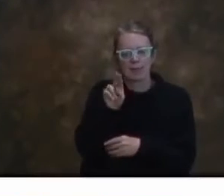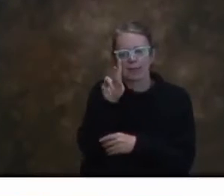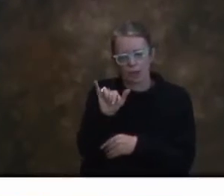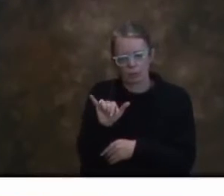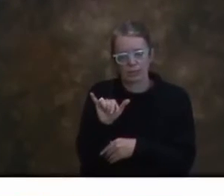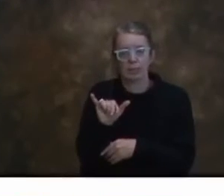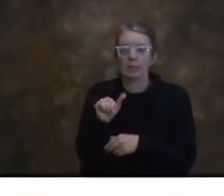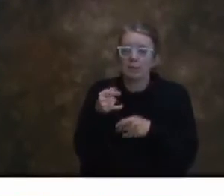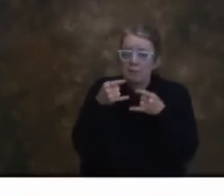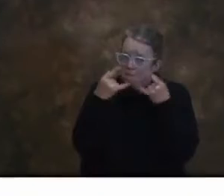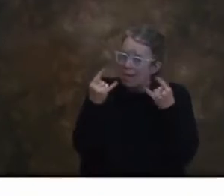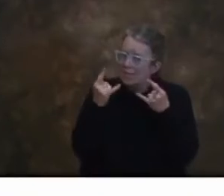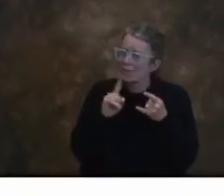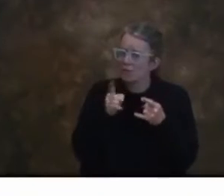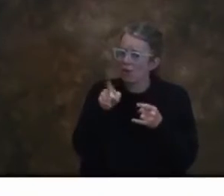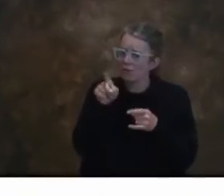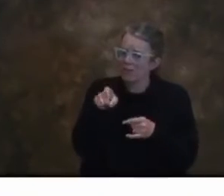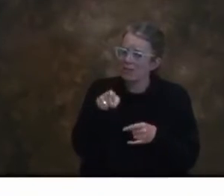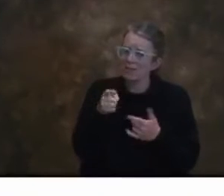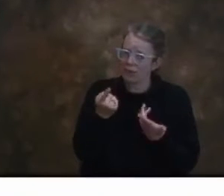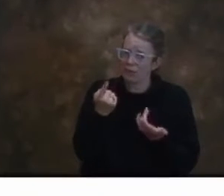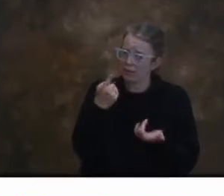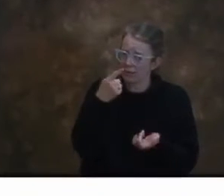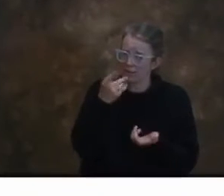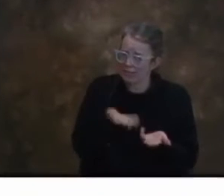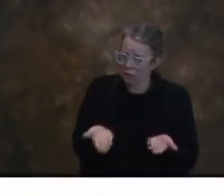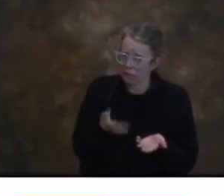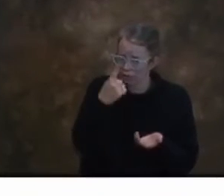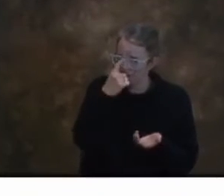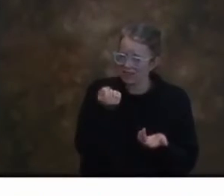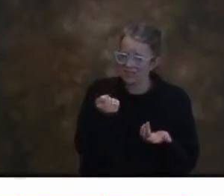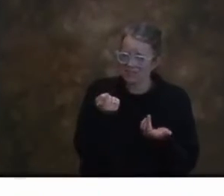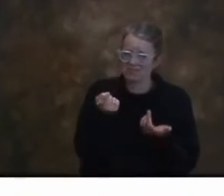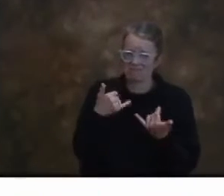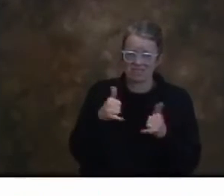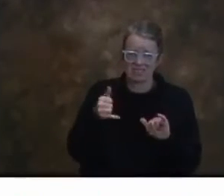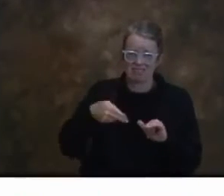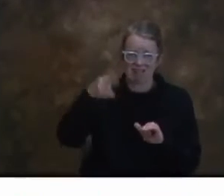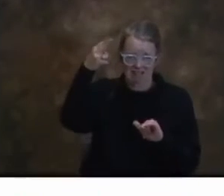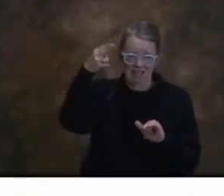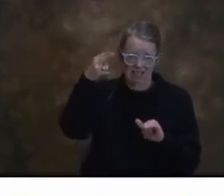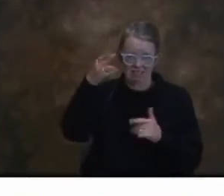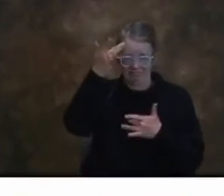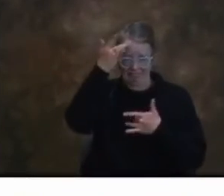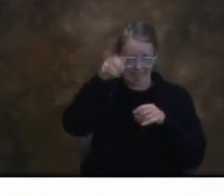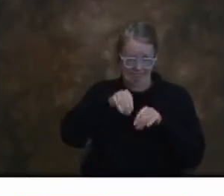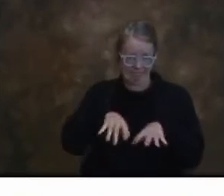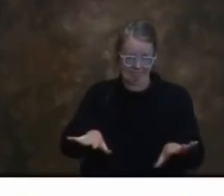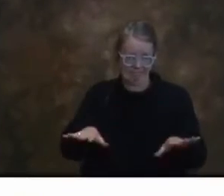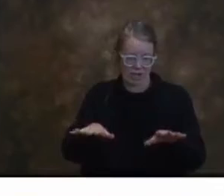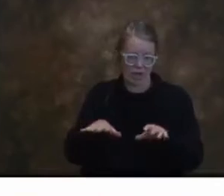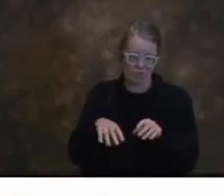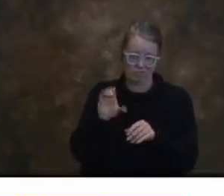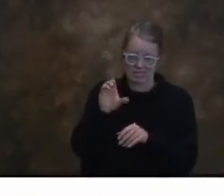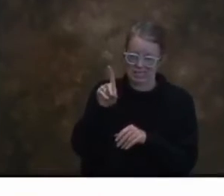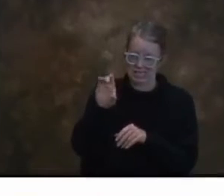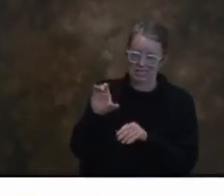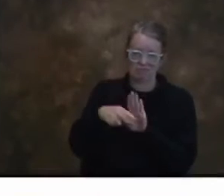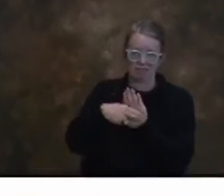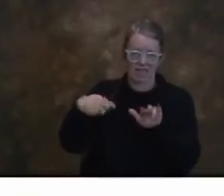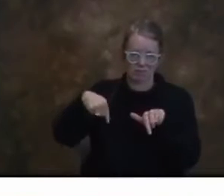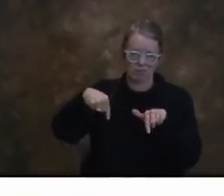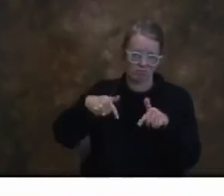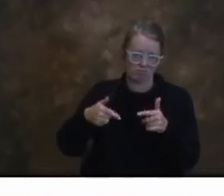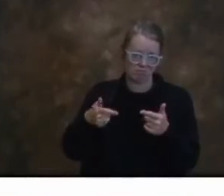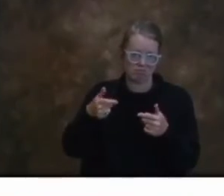as we continue to land in this area of high transmission per the CDC. And when